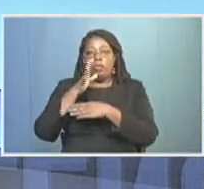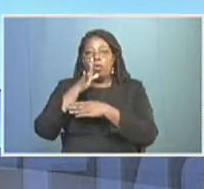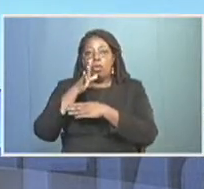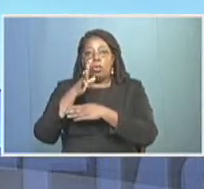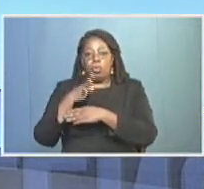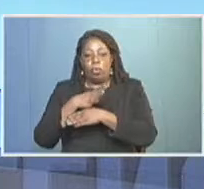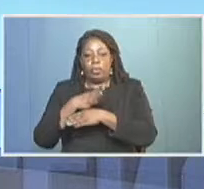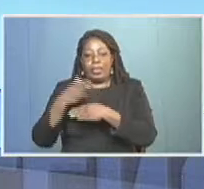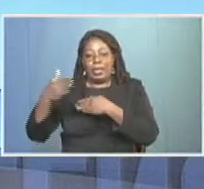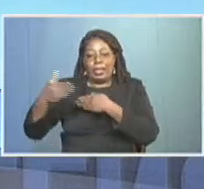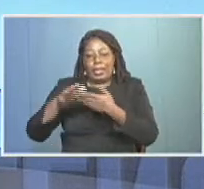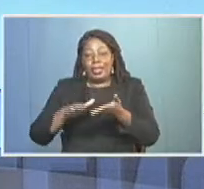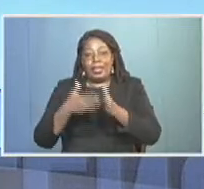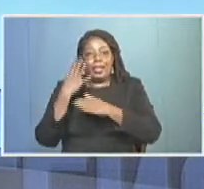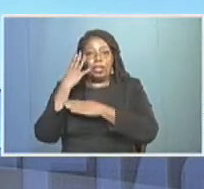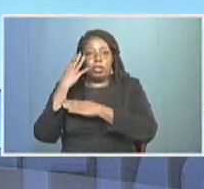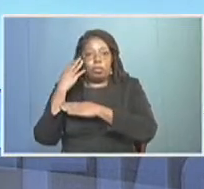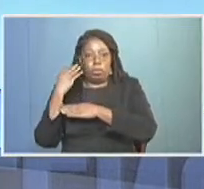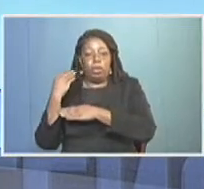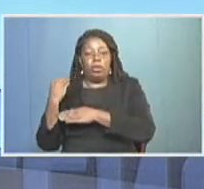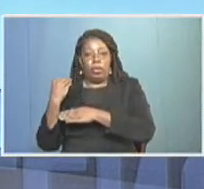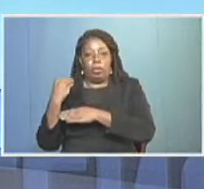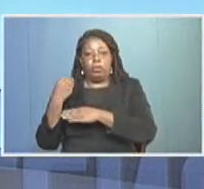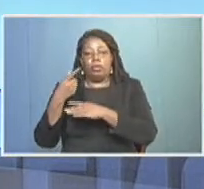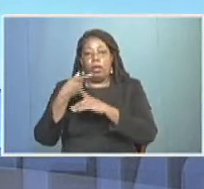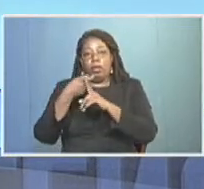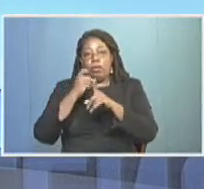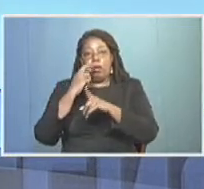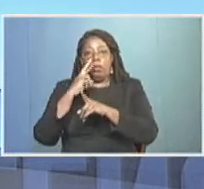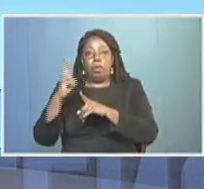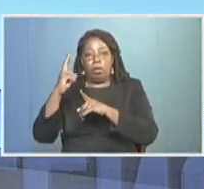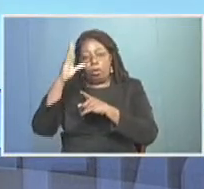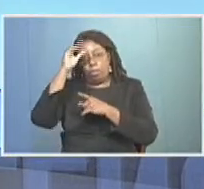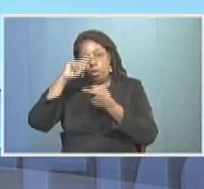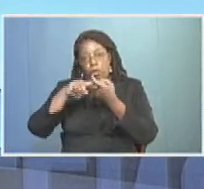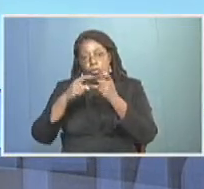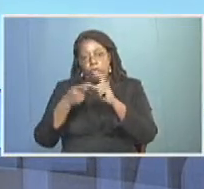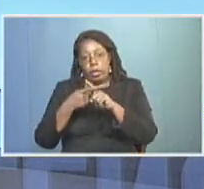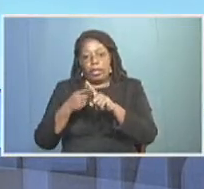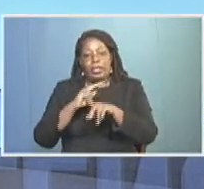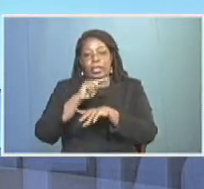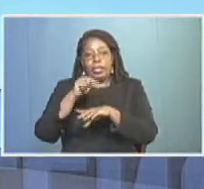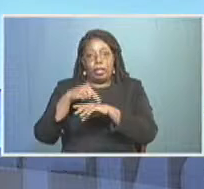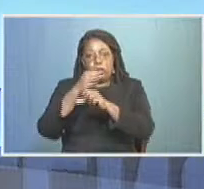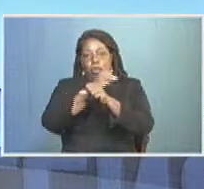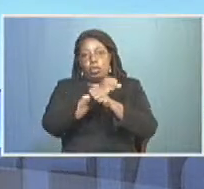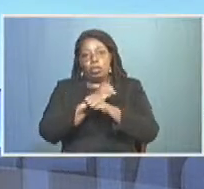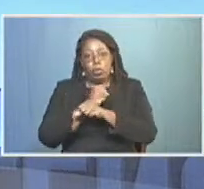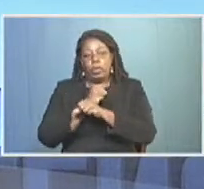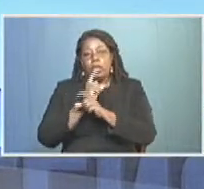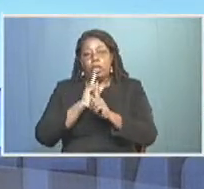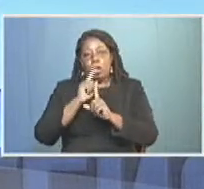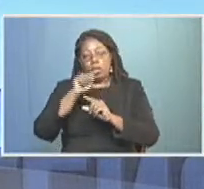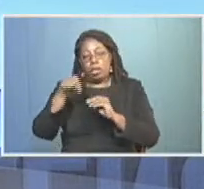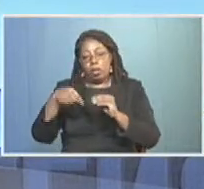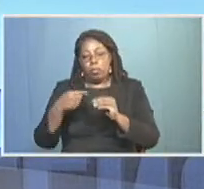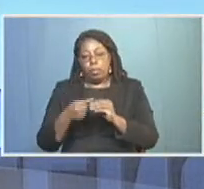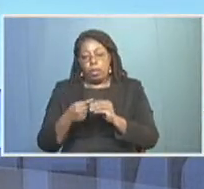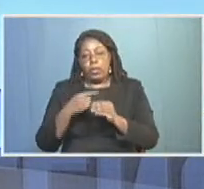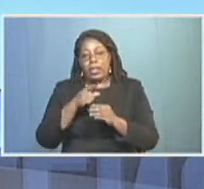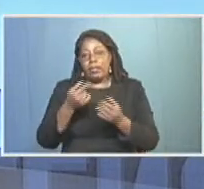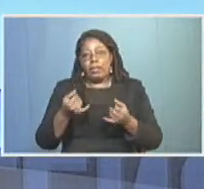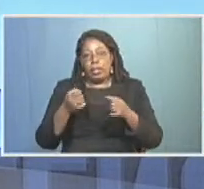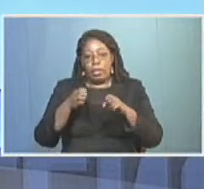near-death experience at the hands of her alleged boyfriend. It's an issue the National Security Minister weighed in on, deeming the